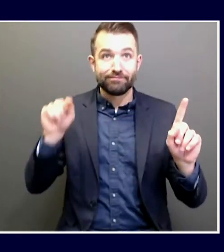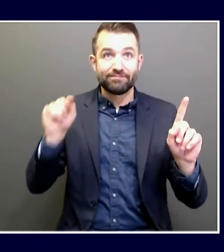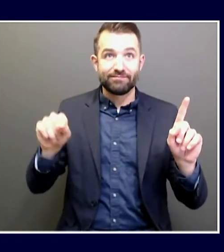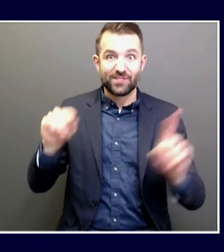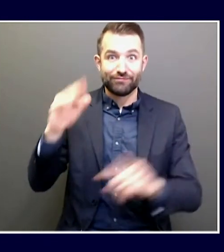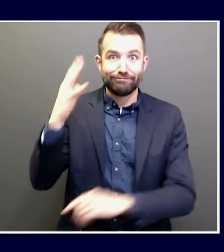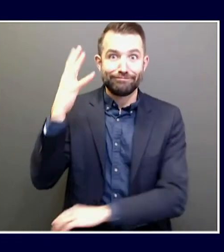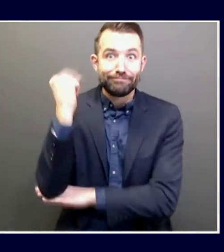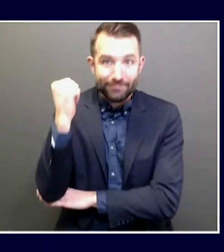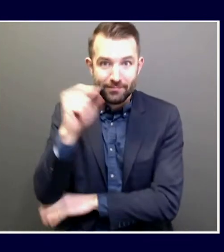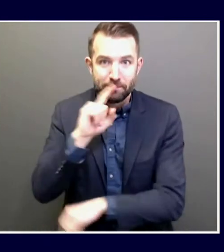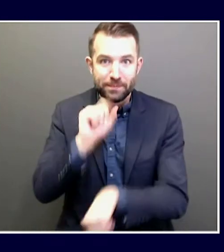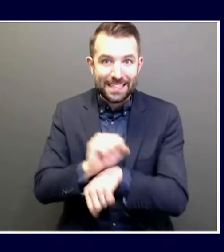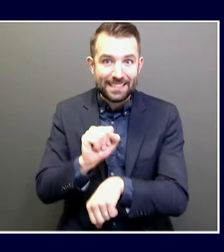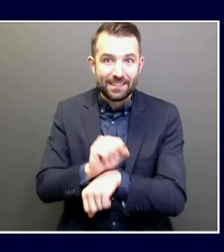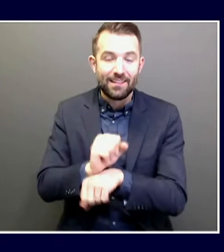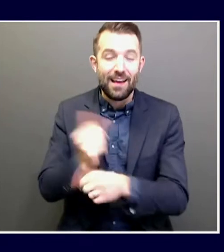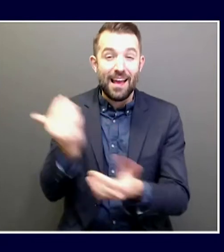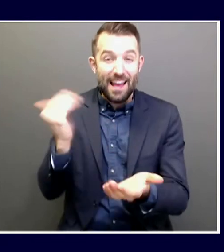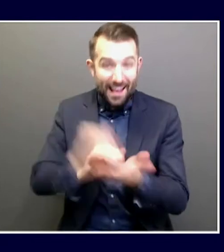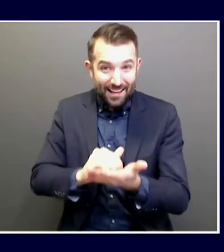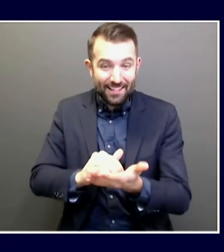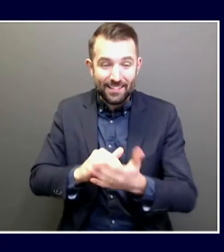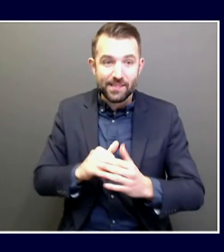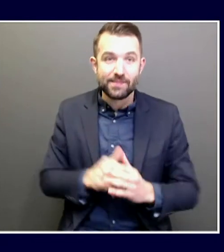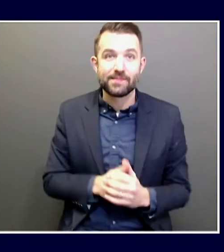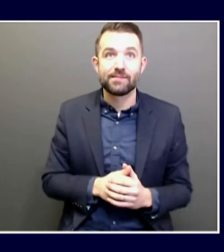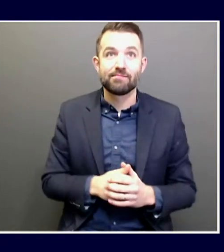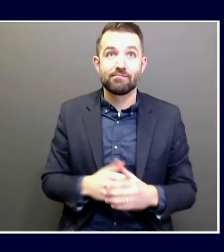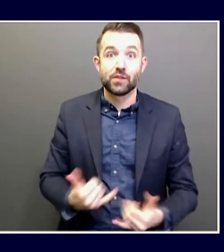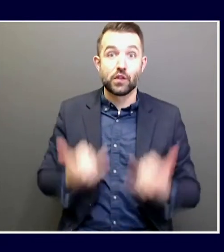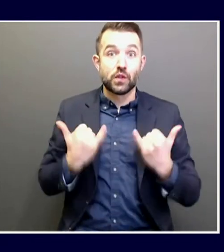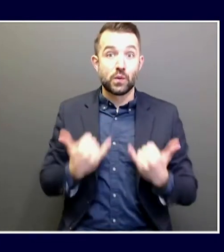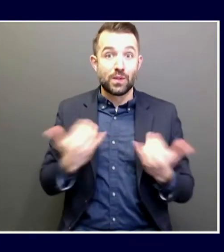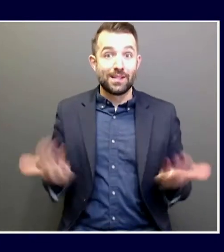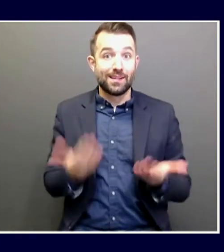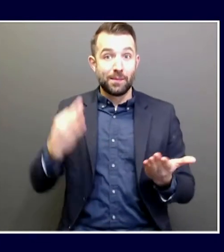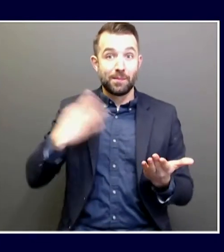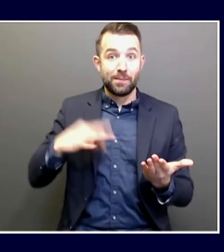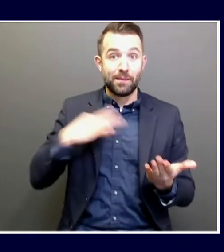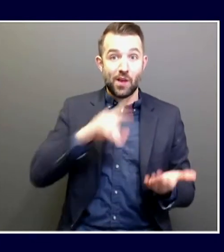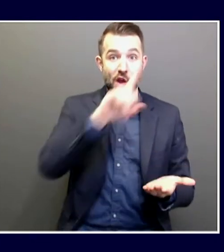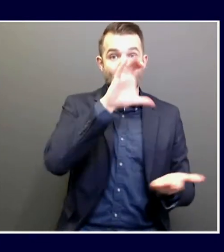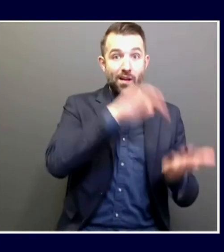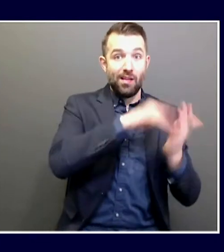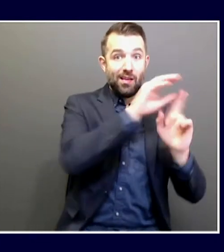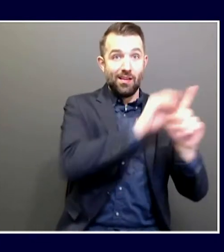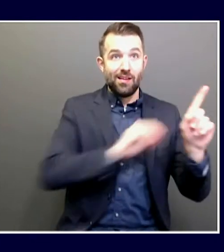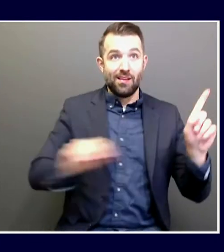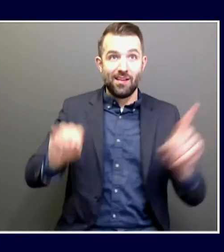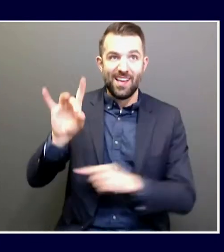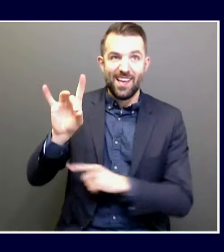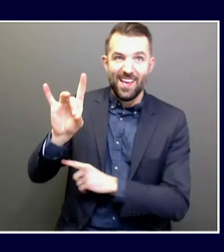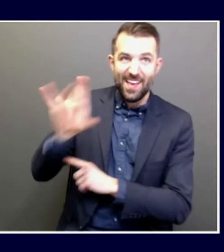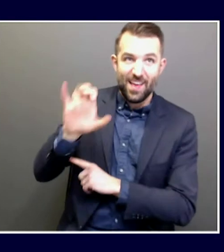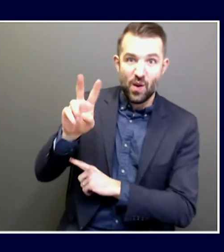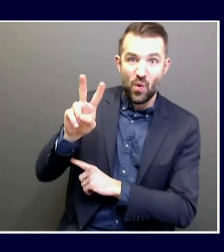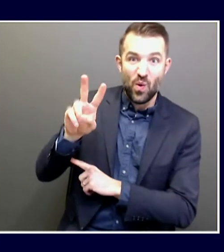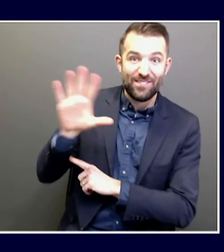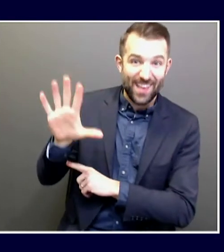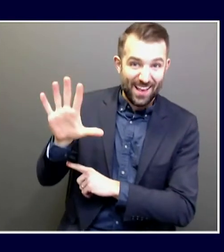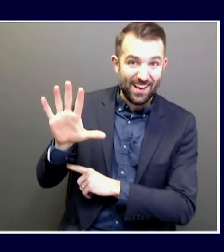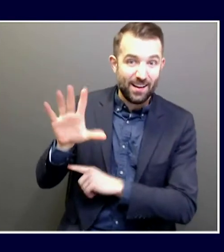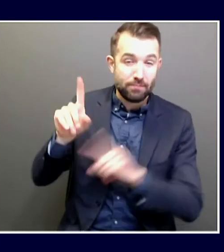point. Right now, across the state, we are doing 825 PCR tests for